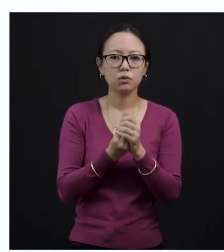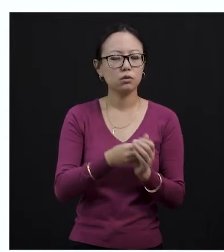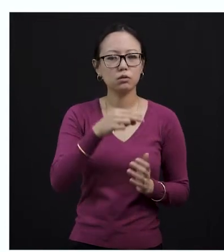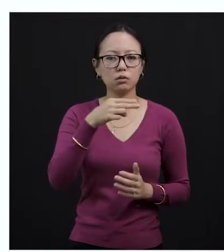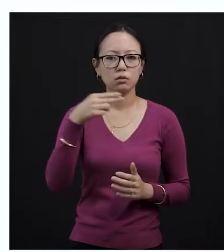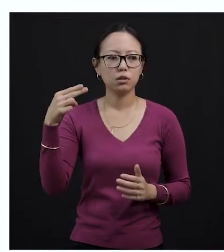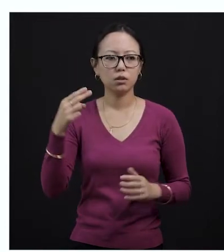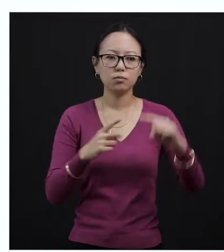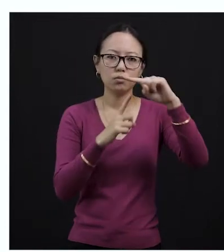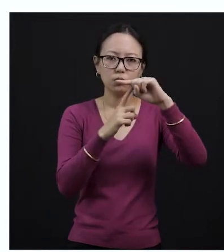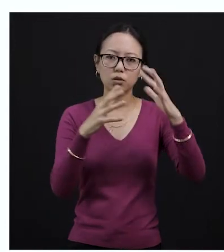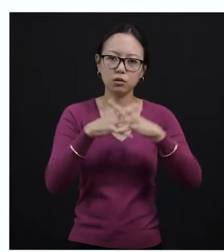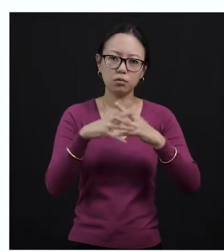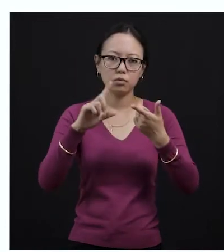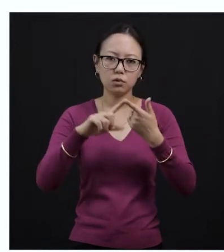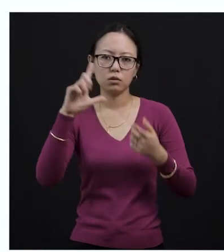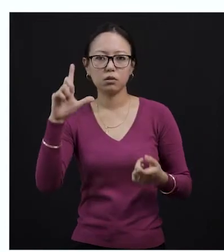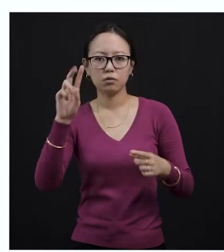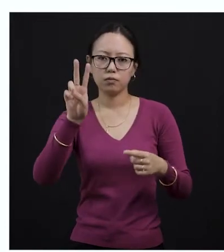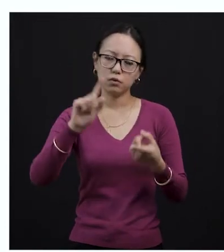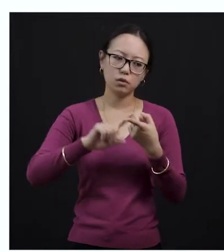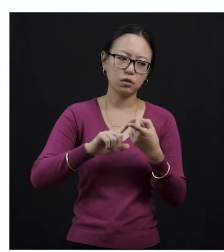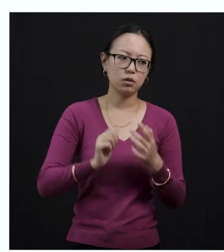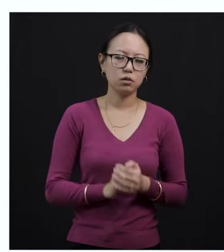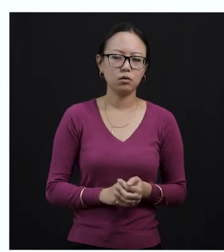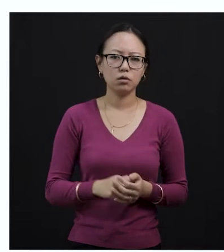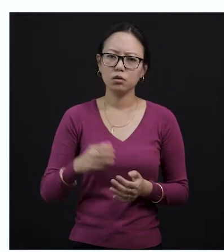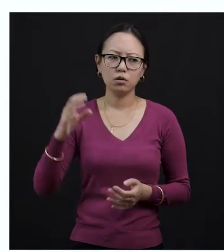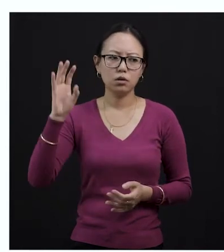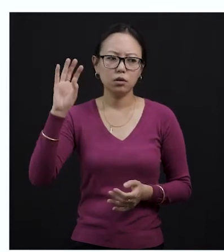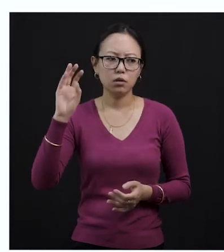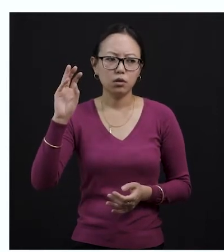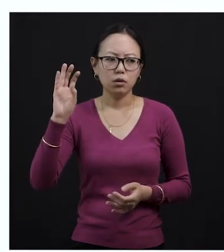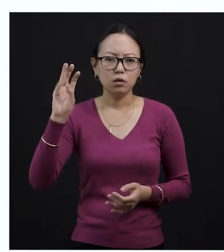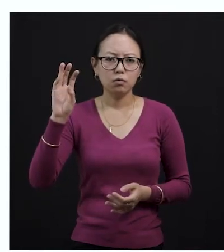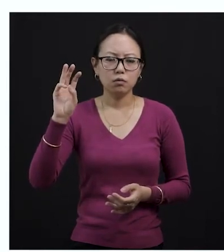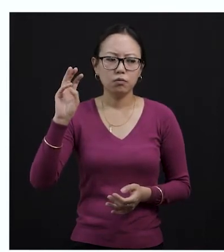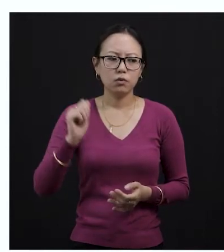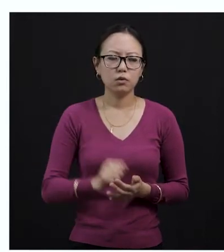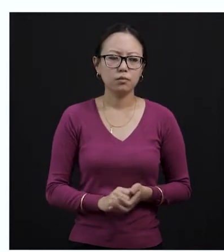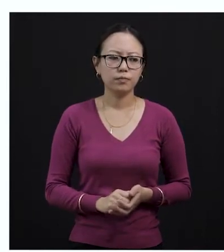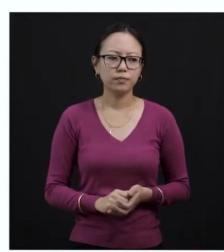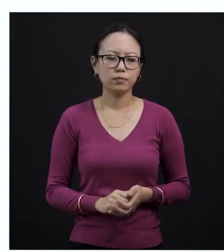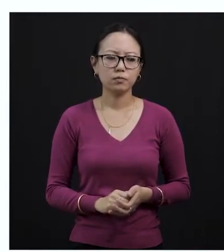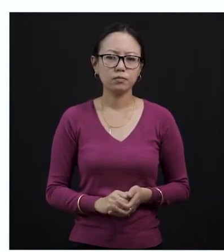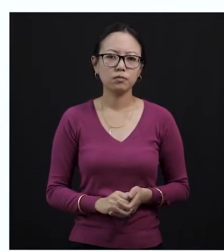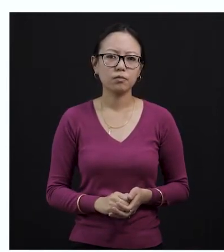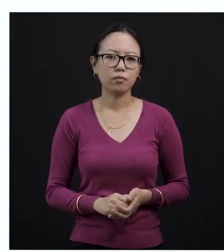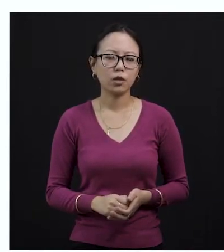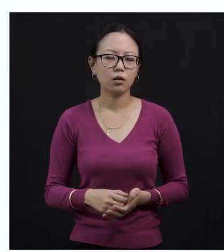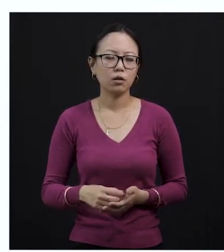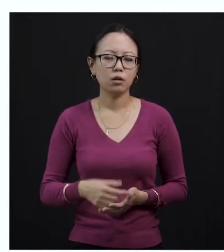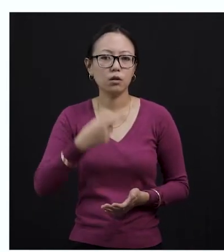way, we have for 13 also. In the same way, we will write 3